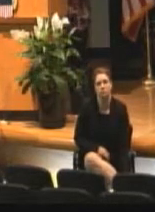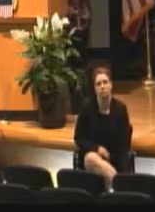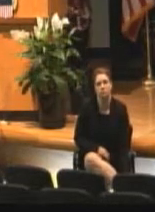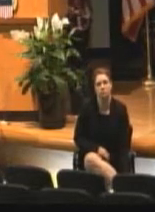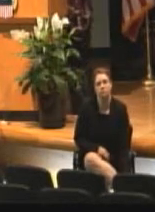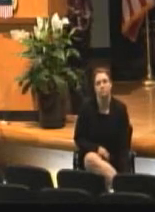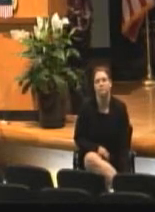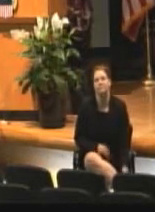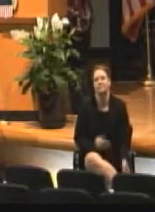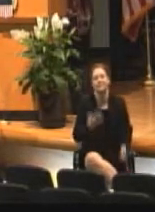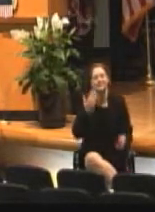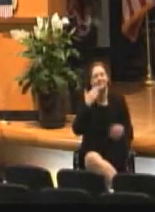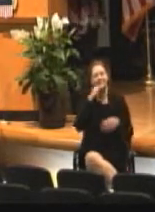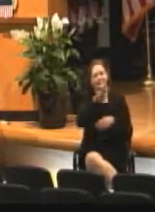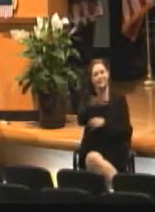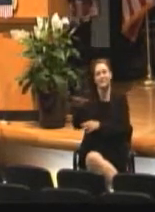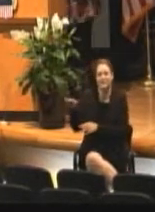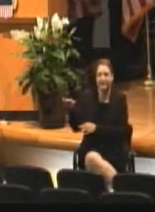Good afternoon, everyone.